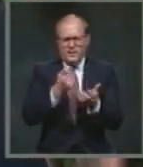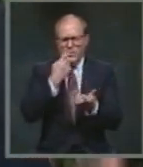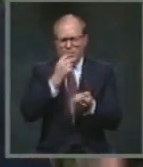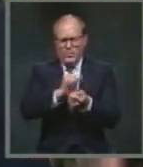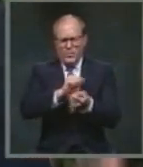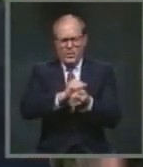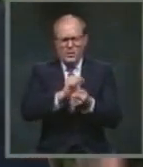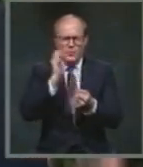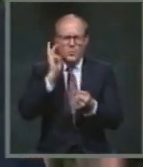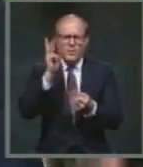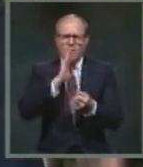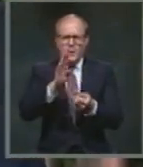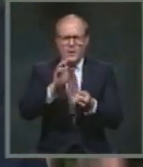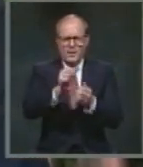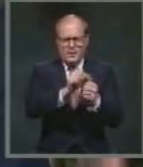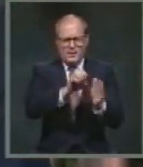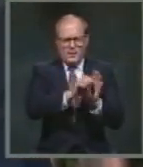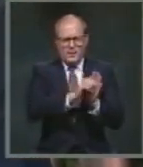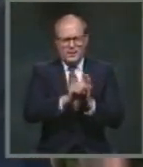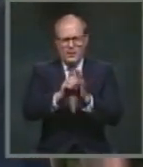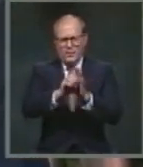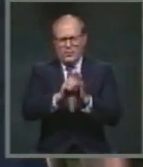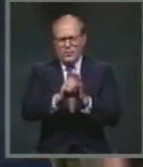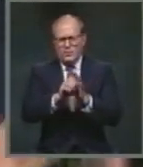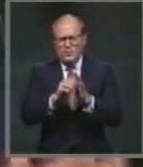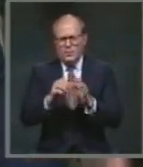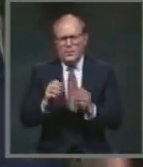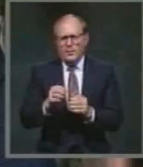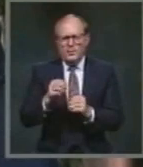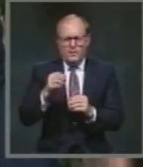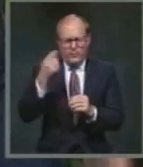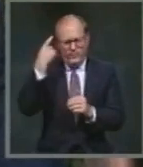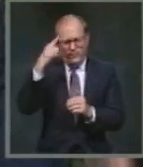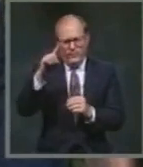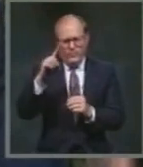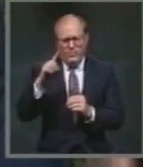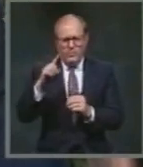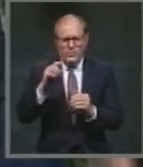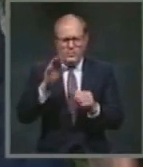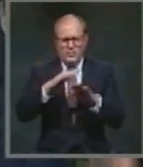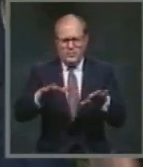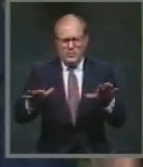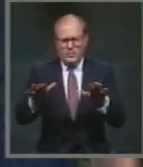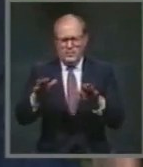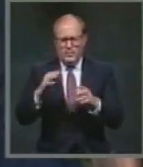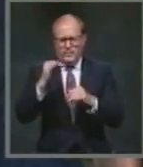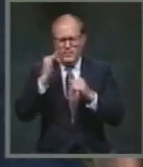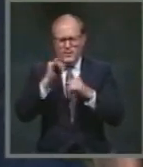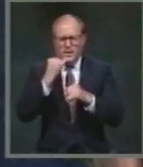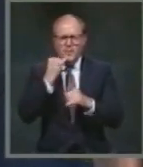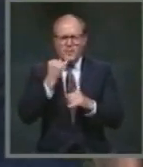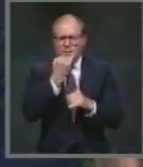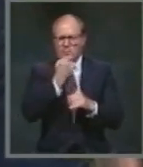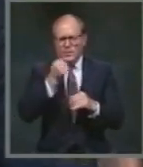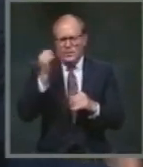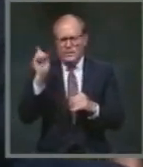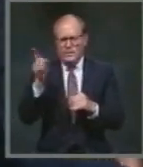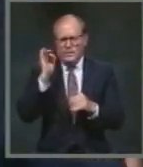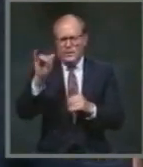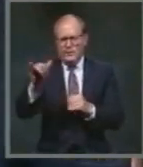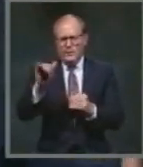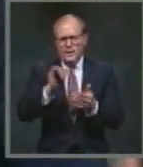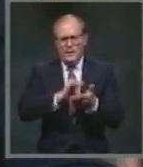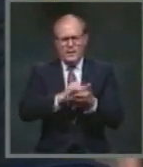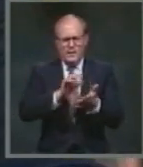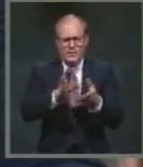shall be for a memorial unto the children of Israel forever. Now that story